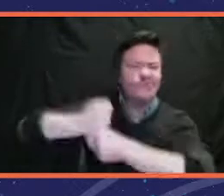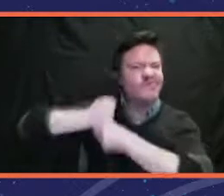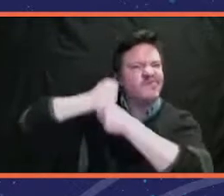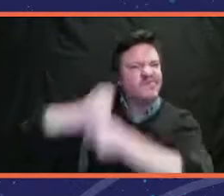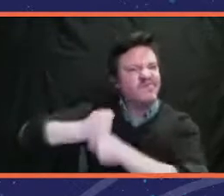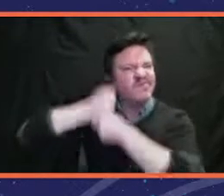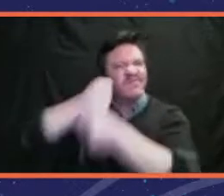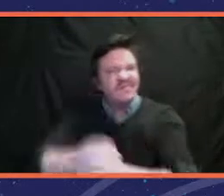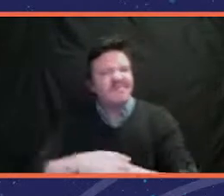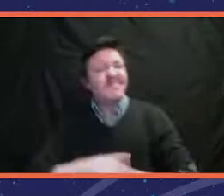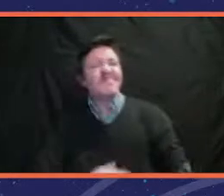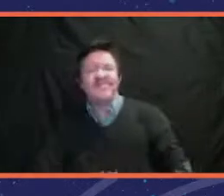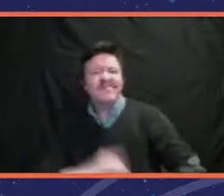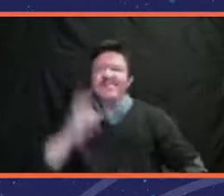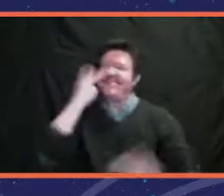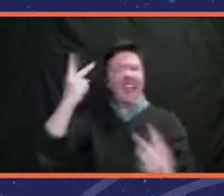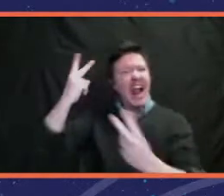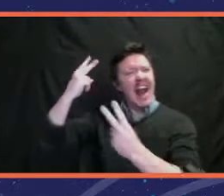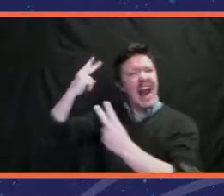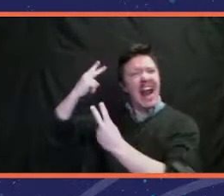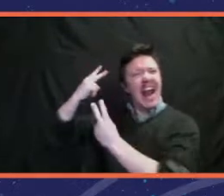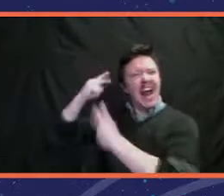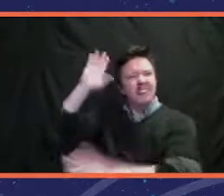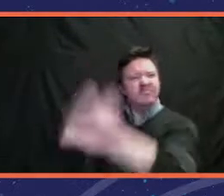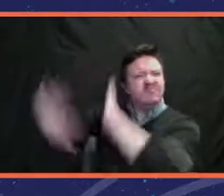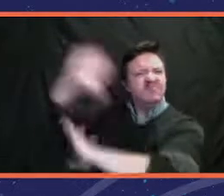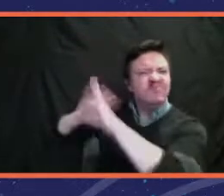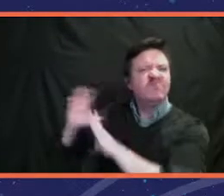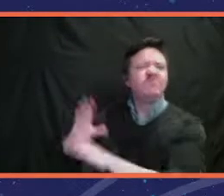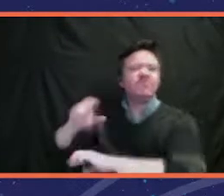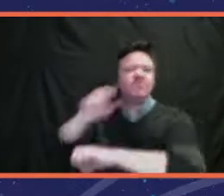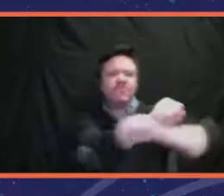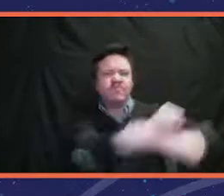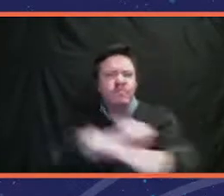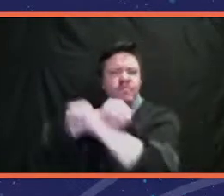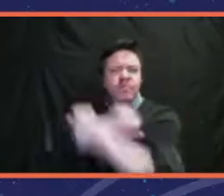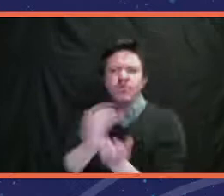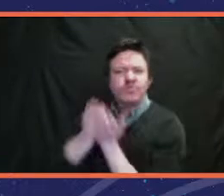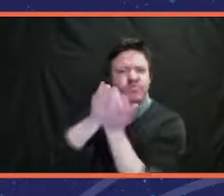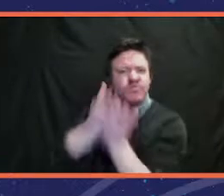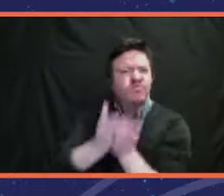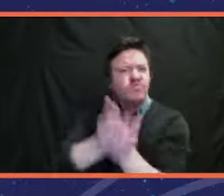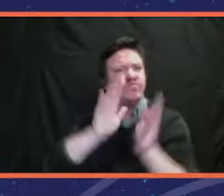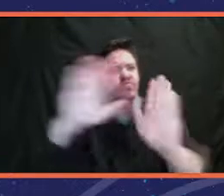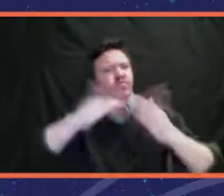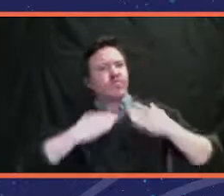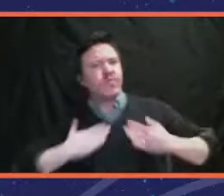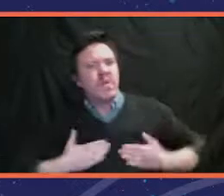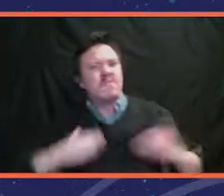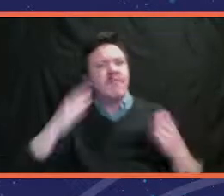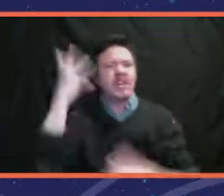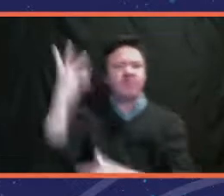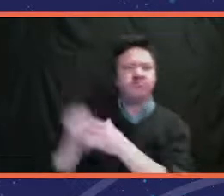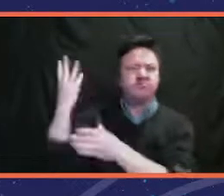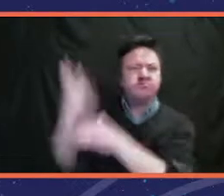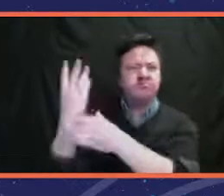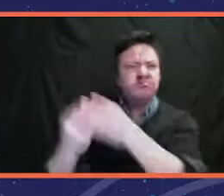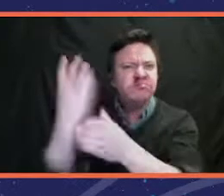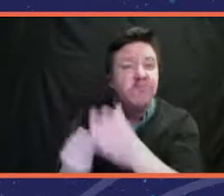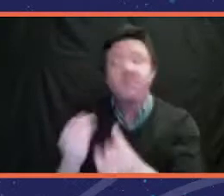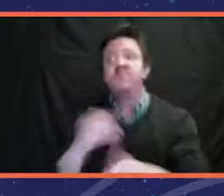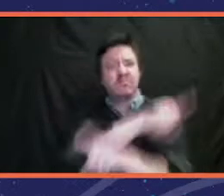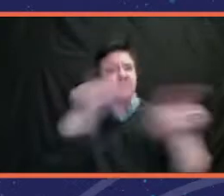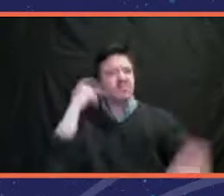my ancestors and the way they came on the ships. Bodies on bodies on bodies, men, it make me sick. What they thought when they realized they survived the